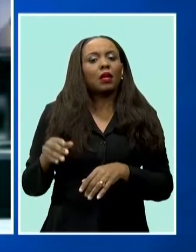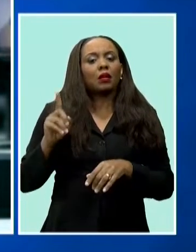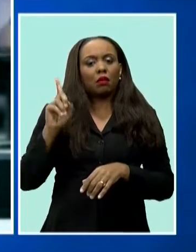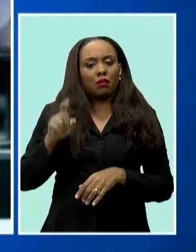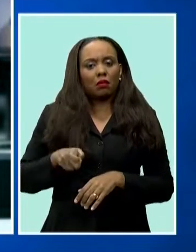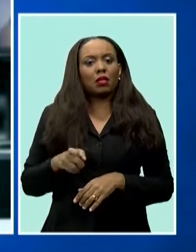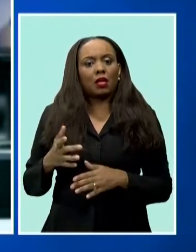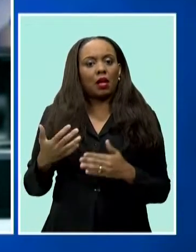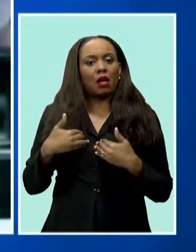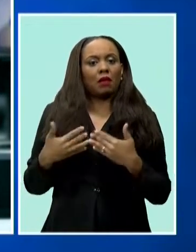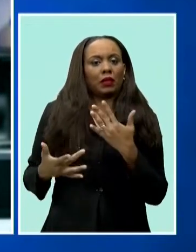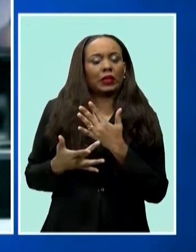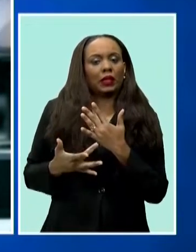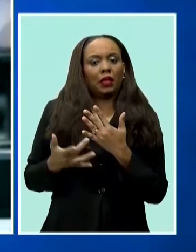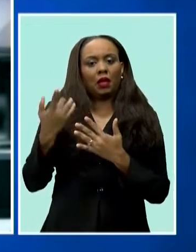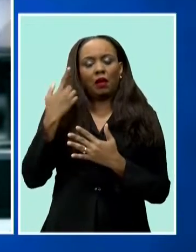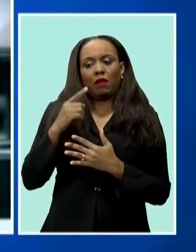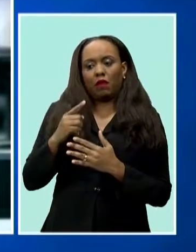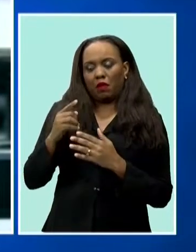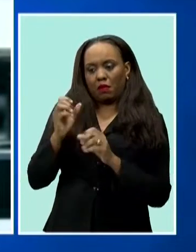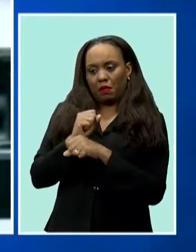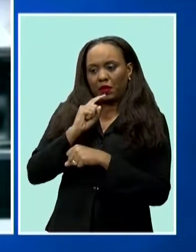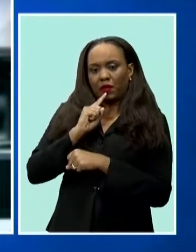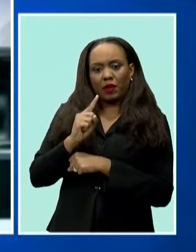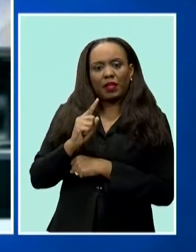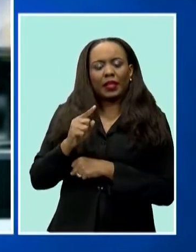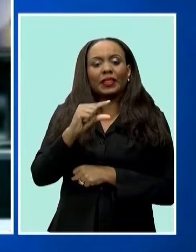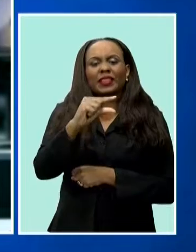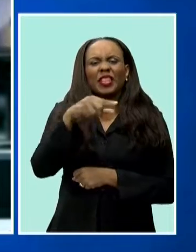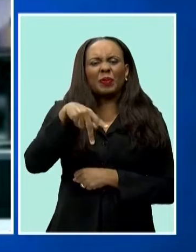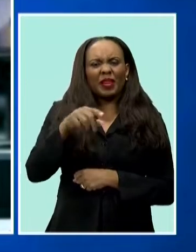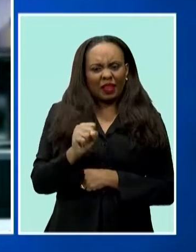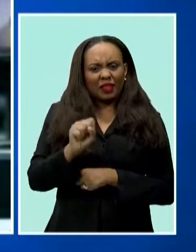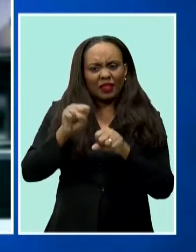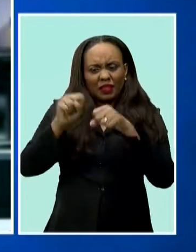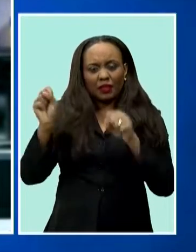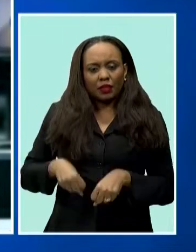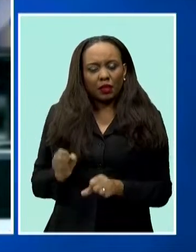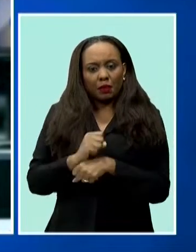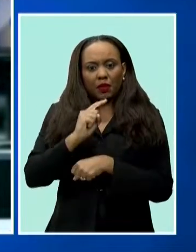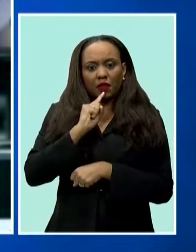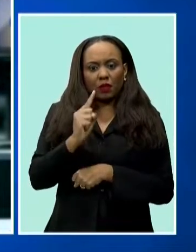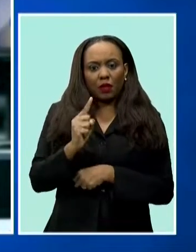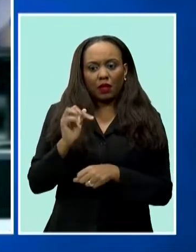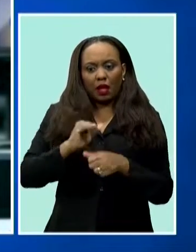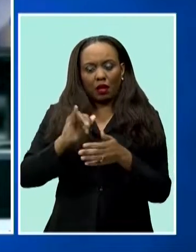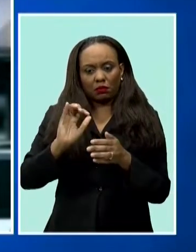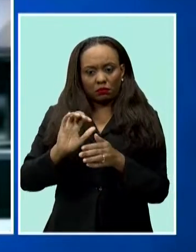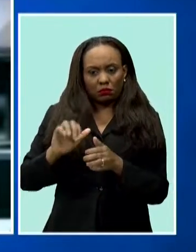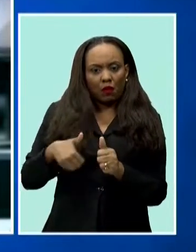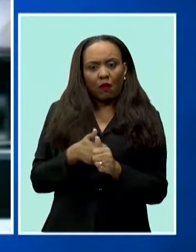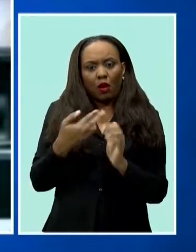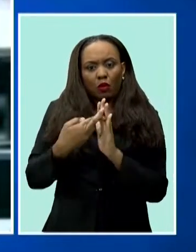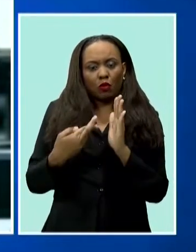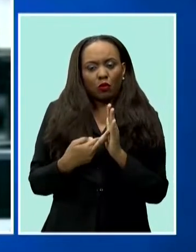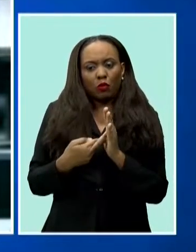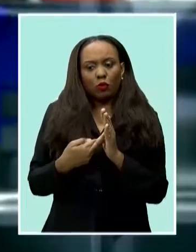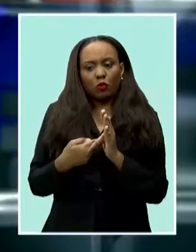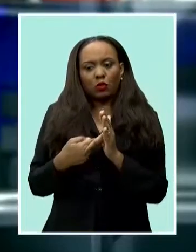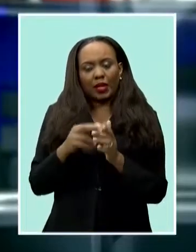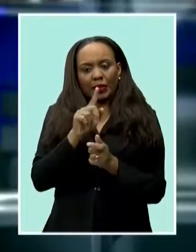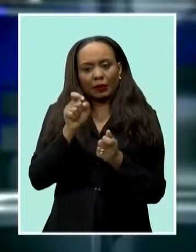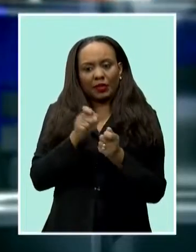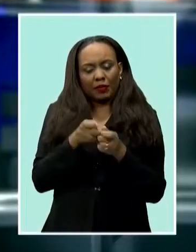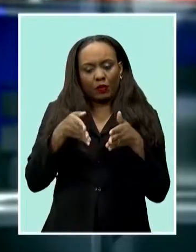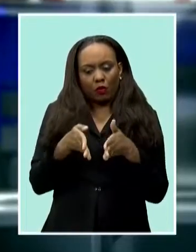the PSVs, will have to be fitted with GPS systems as just one of the ways to ensure that they're complying with the regulations. And just quickly, finally,